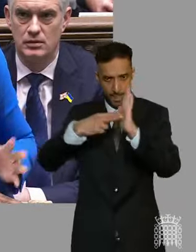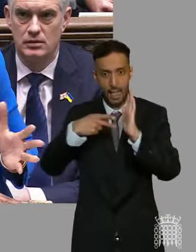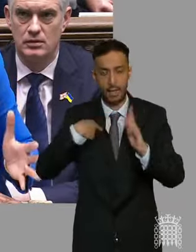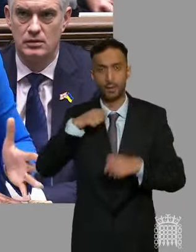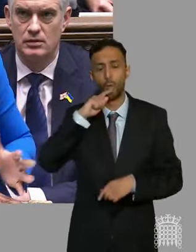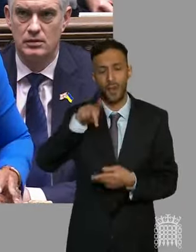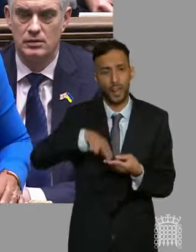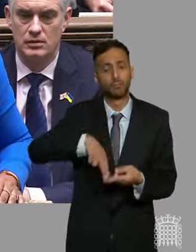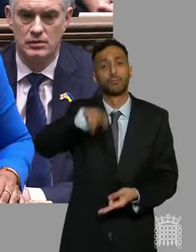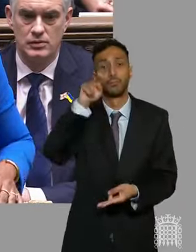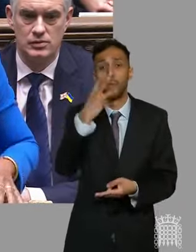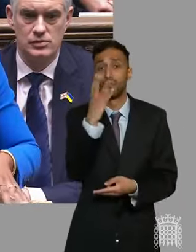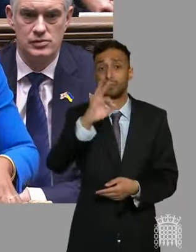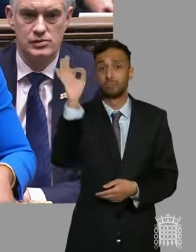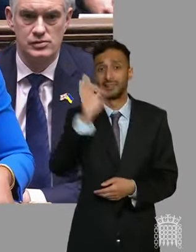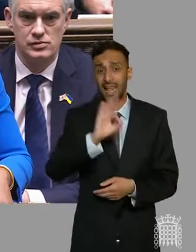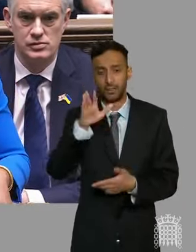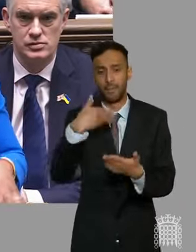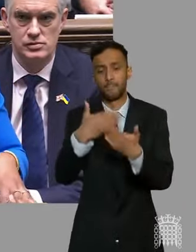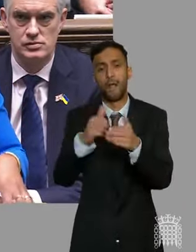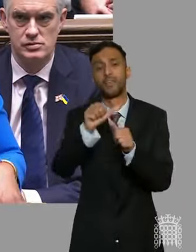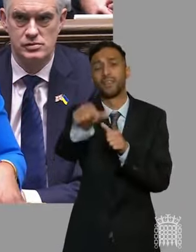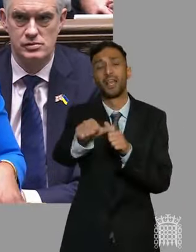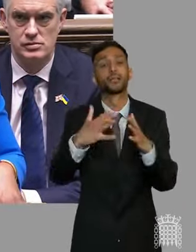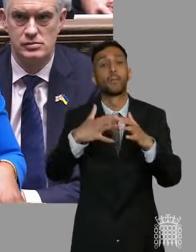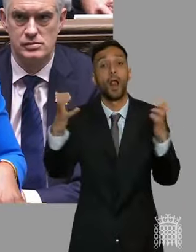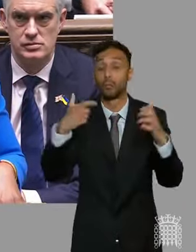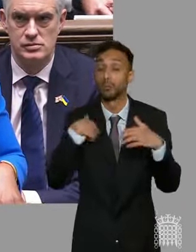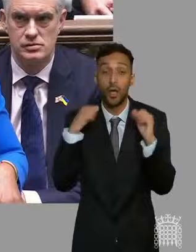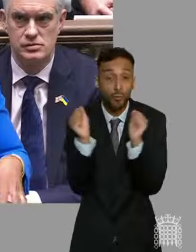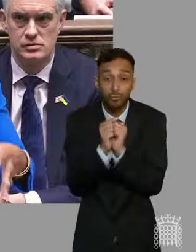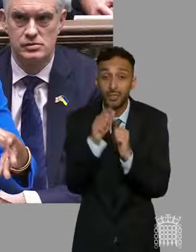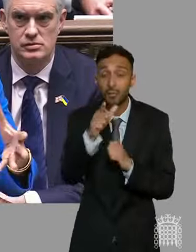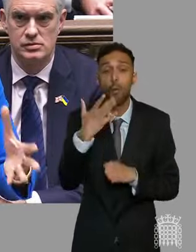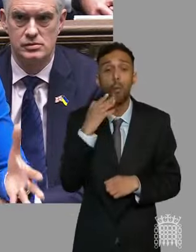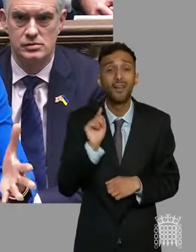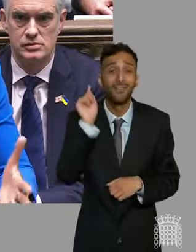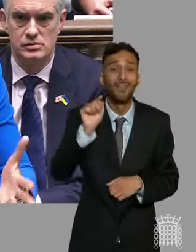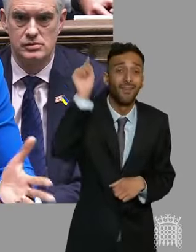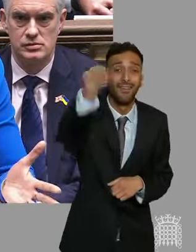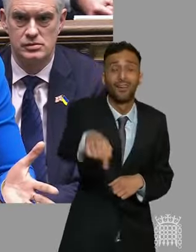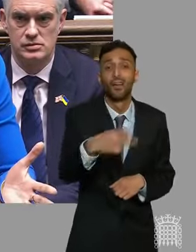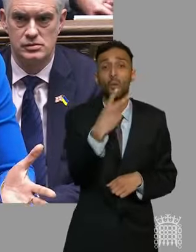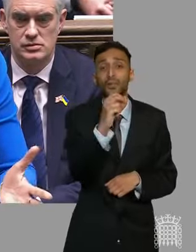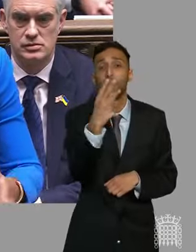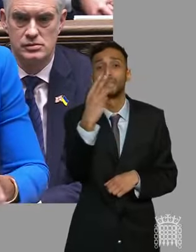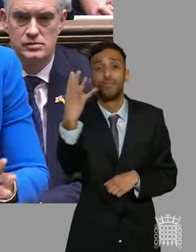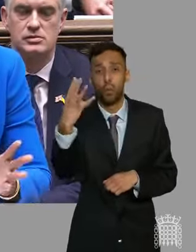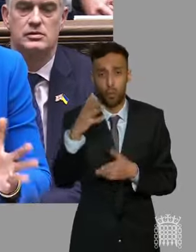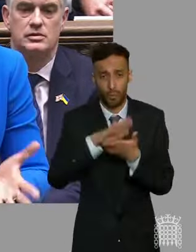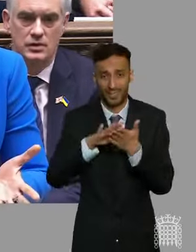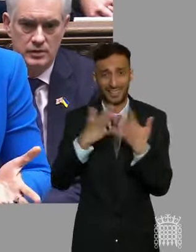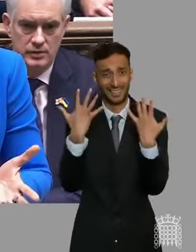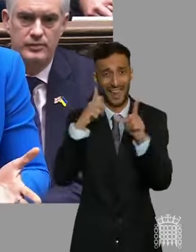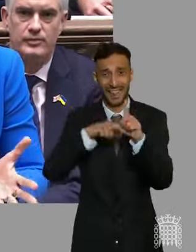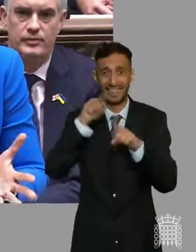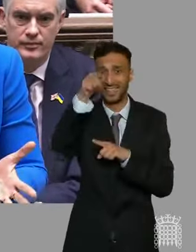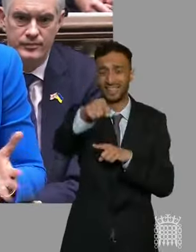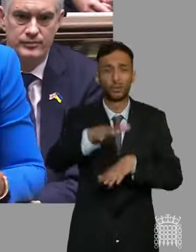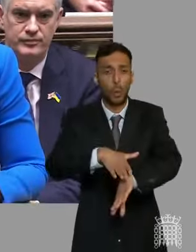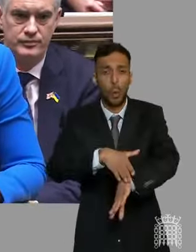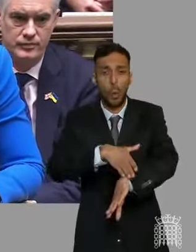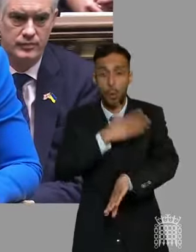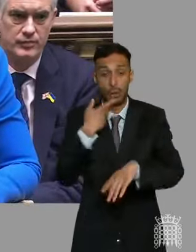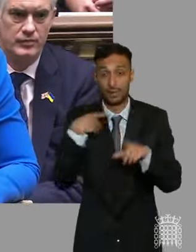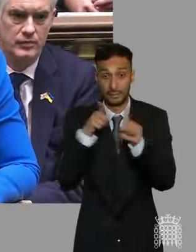2034, almost a decade away. That is too slow. We don't know how he will pay for it. We cannot raise taxes further. We already pay